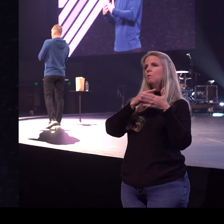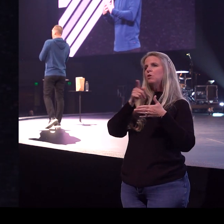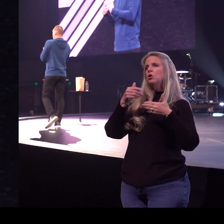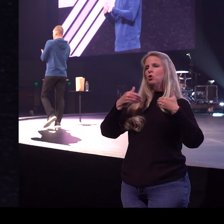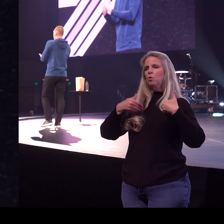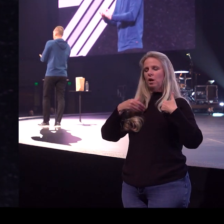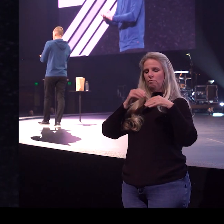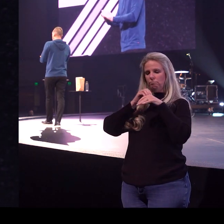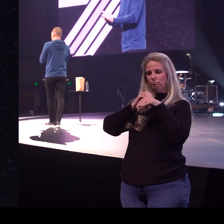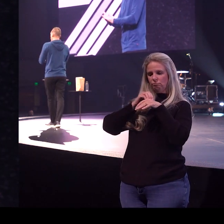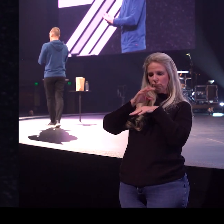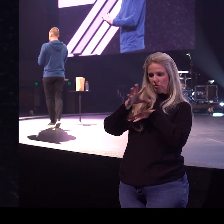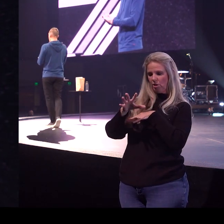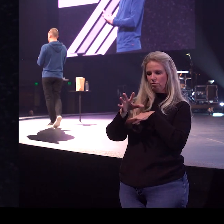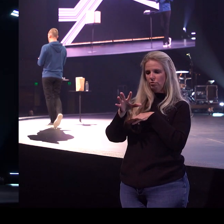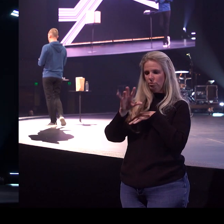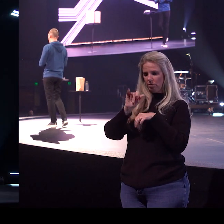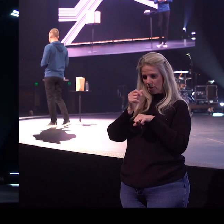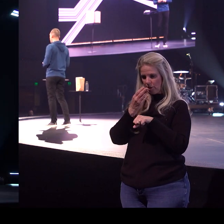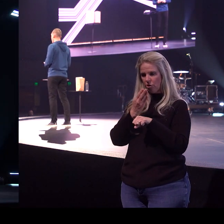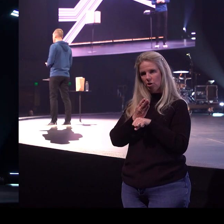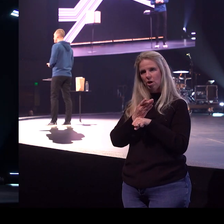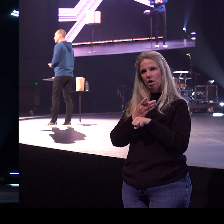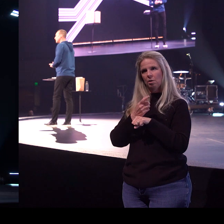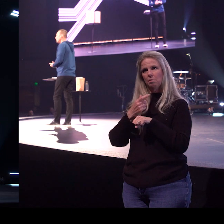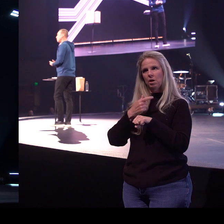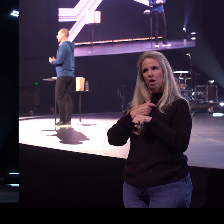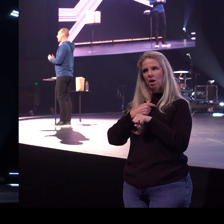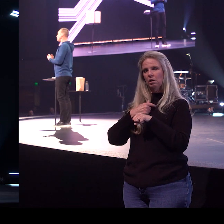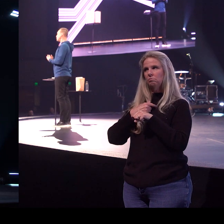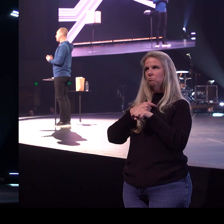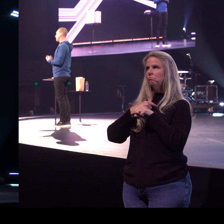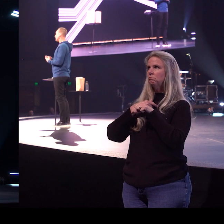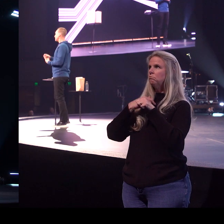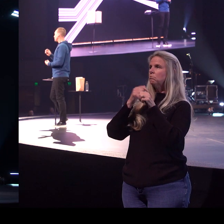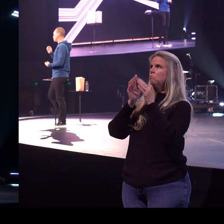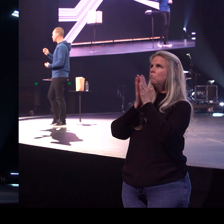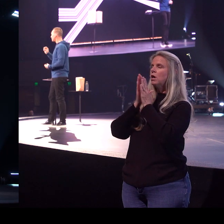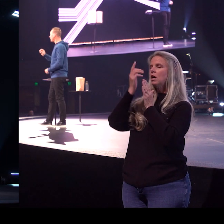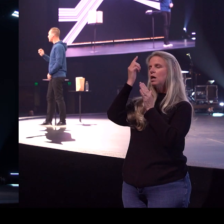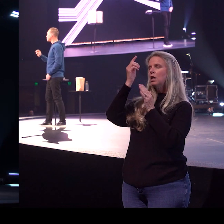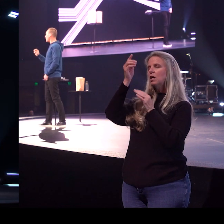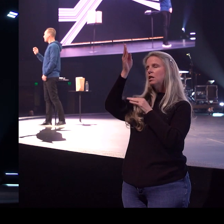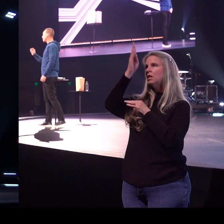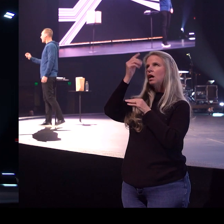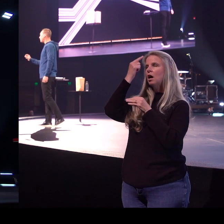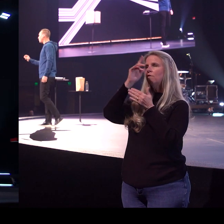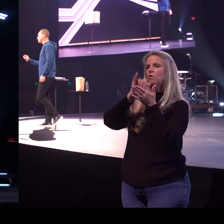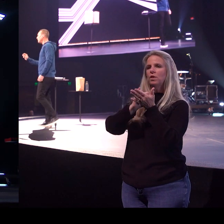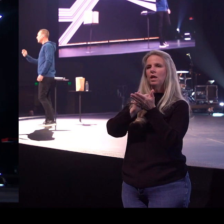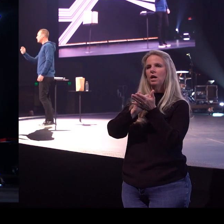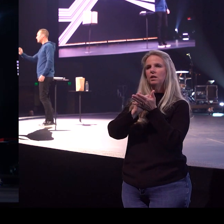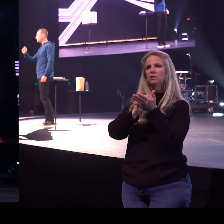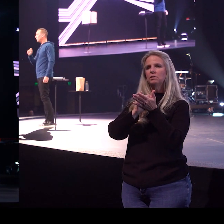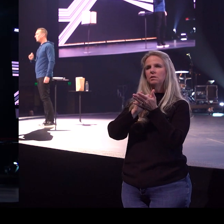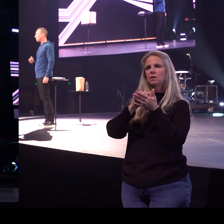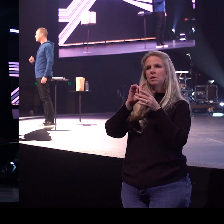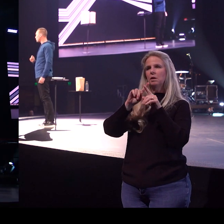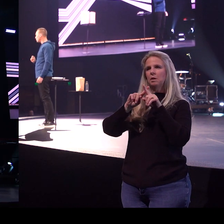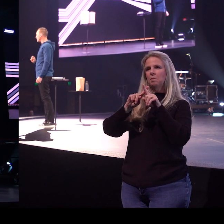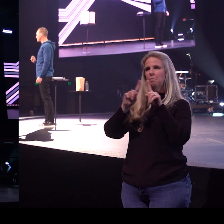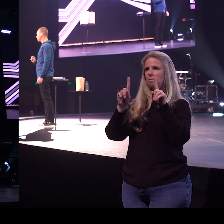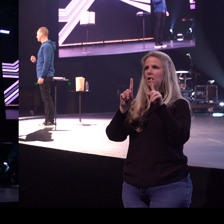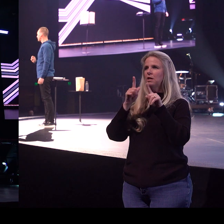role in whatever you're doing in life, and I praise God for that. But I want you to hear this. Just because you have a platform doesn't mean